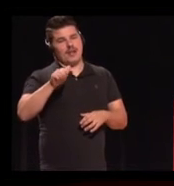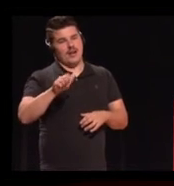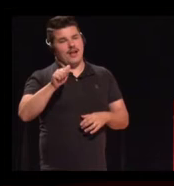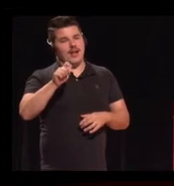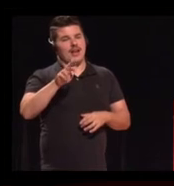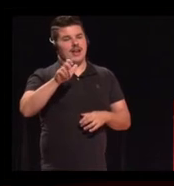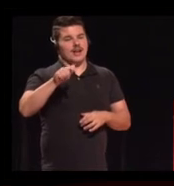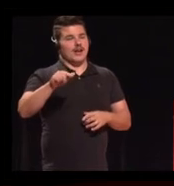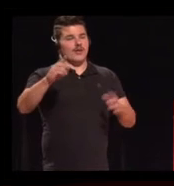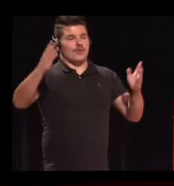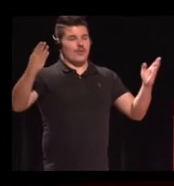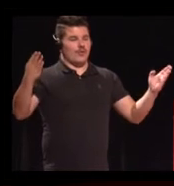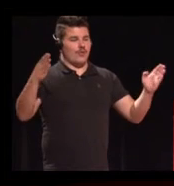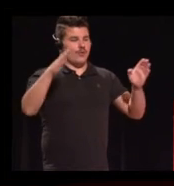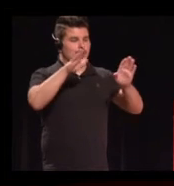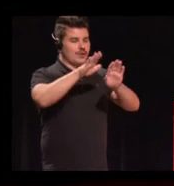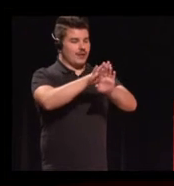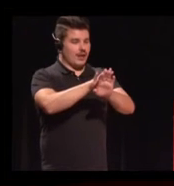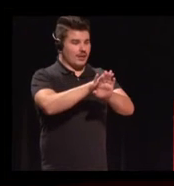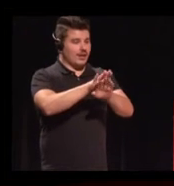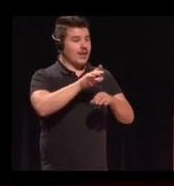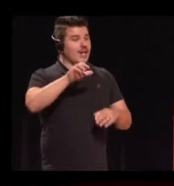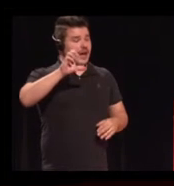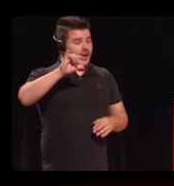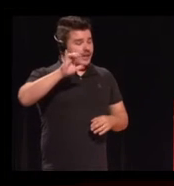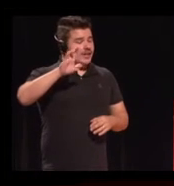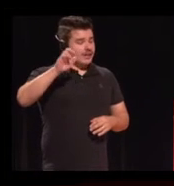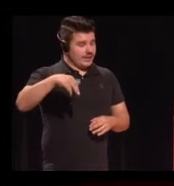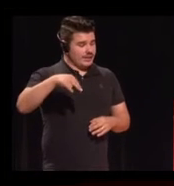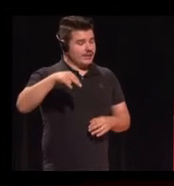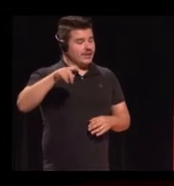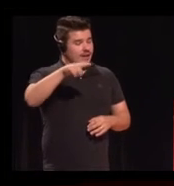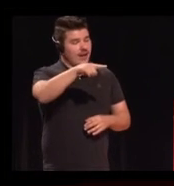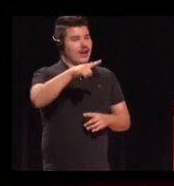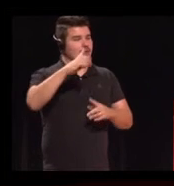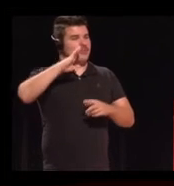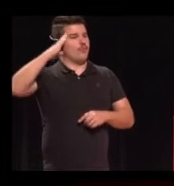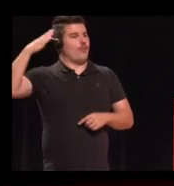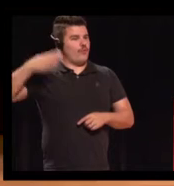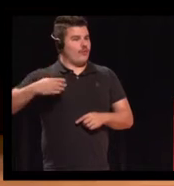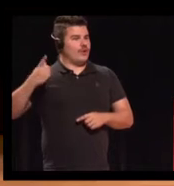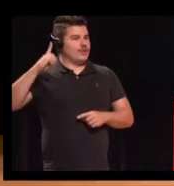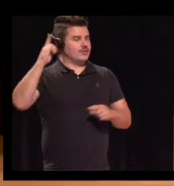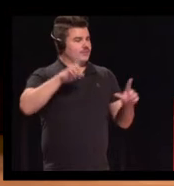show this thanks to the modern and imaging techniques of the time.